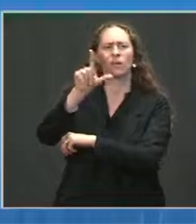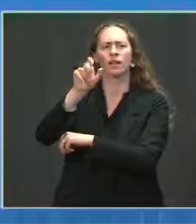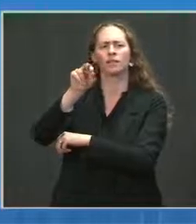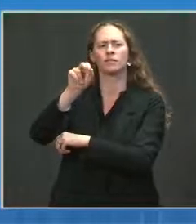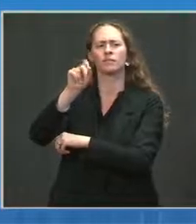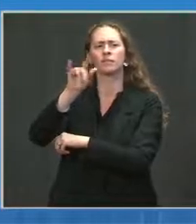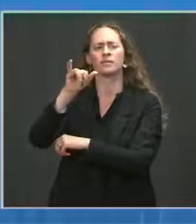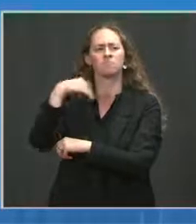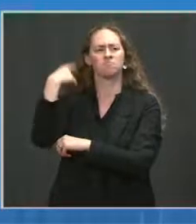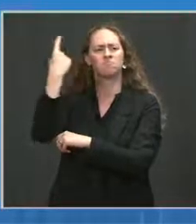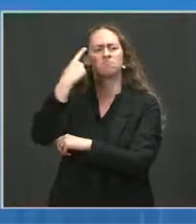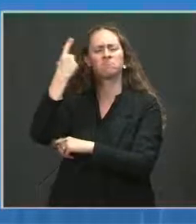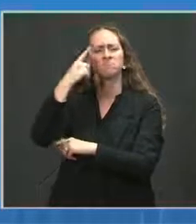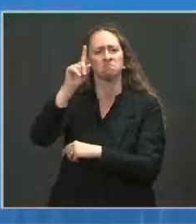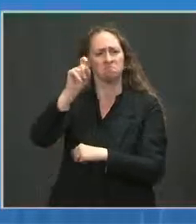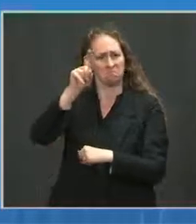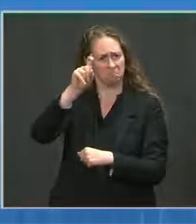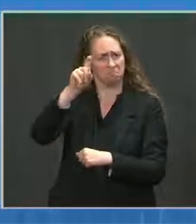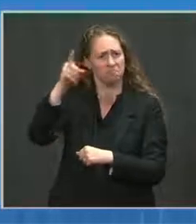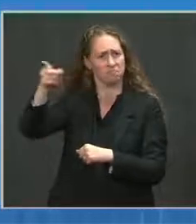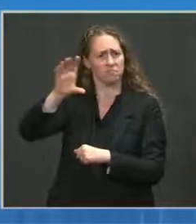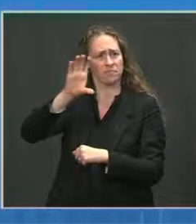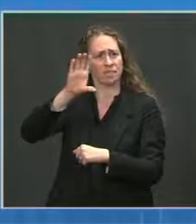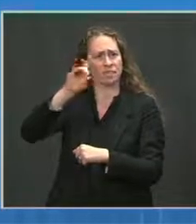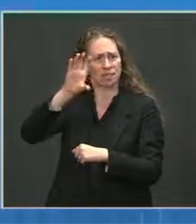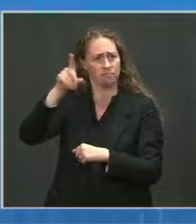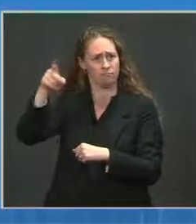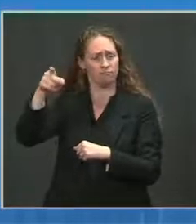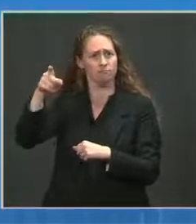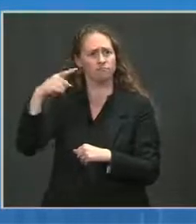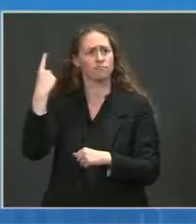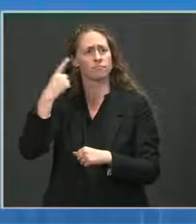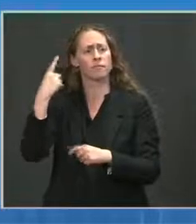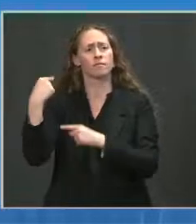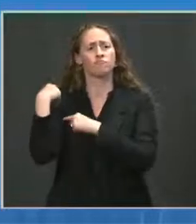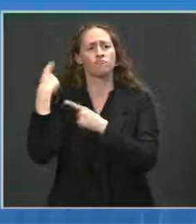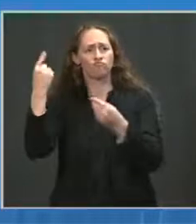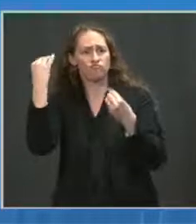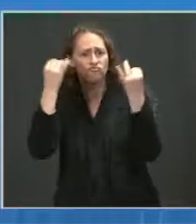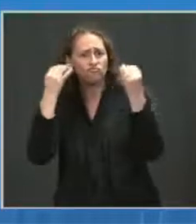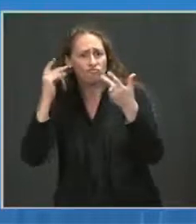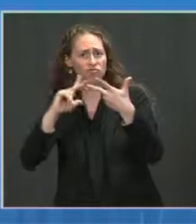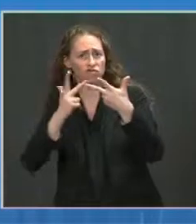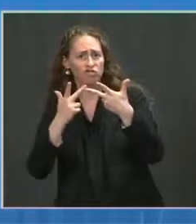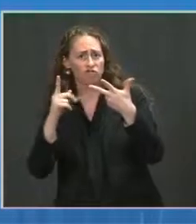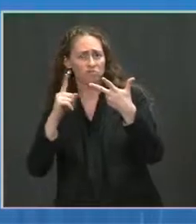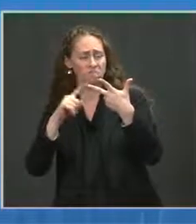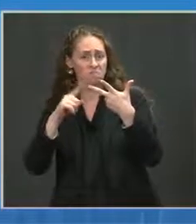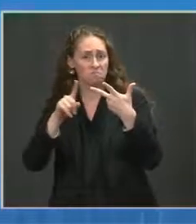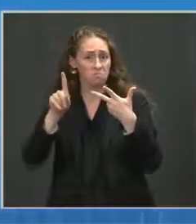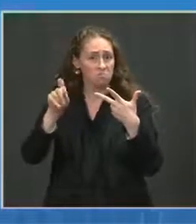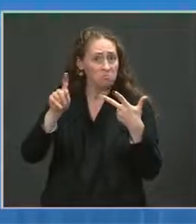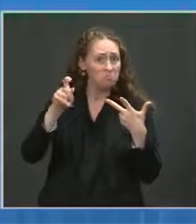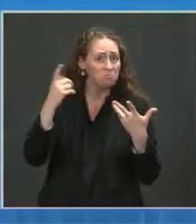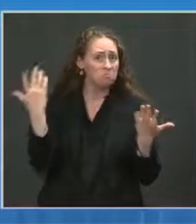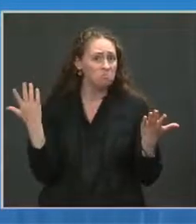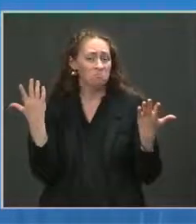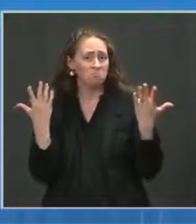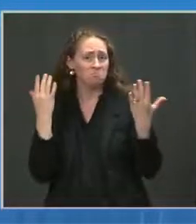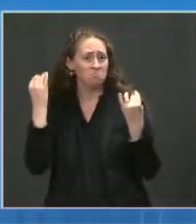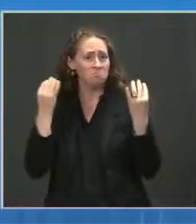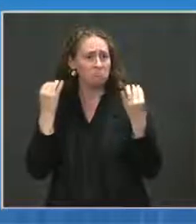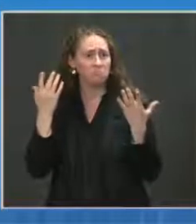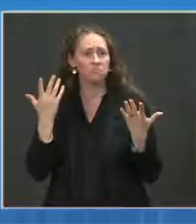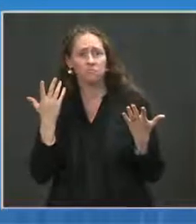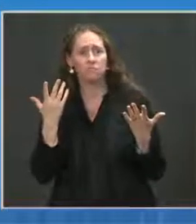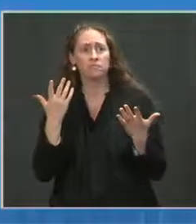tracking COVID-19 booster shots that may be authorized by physicians.